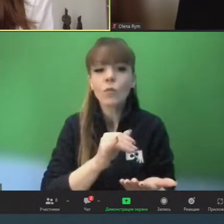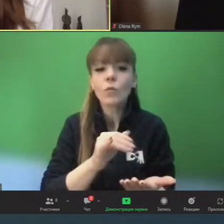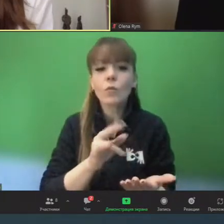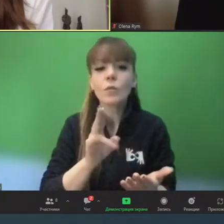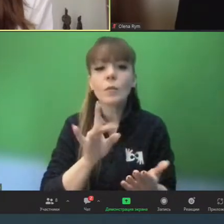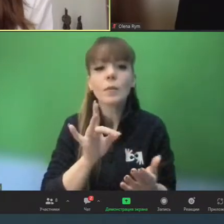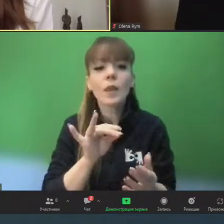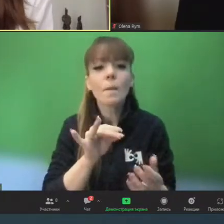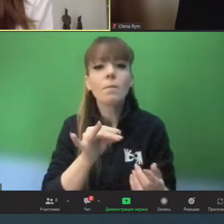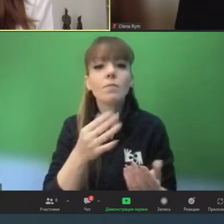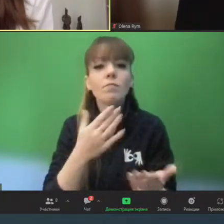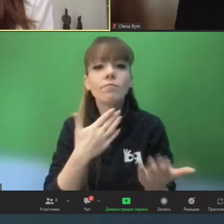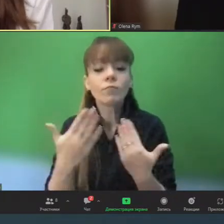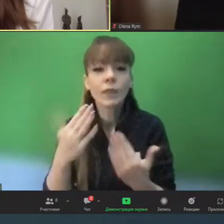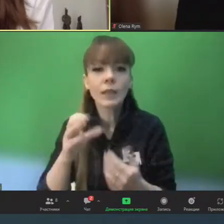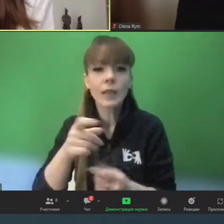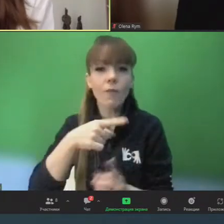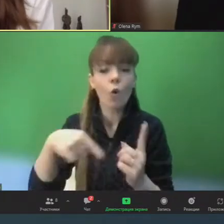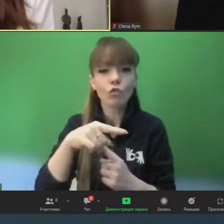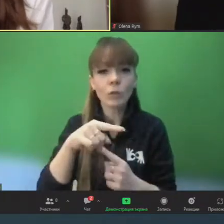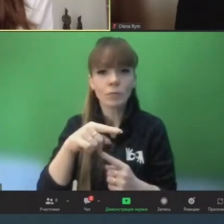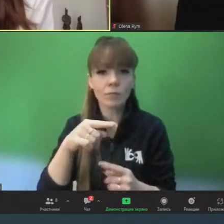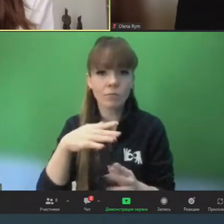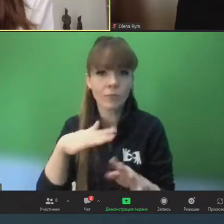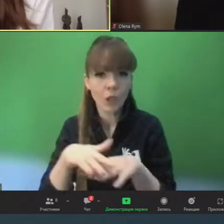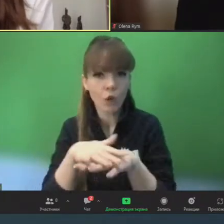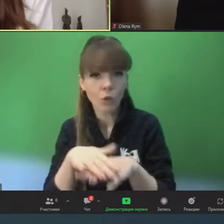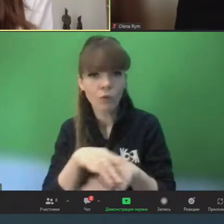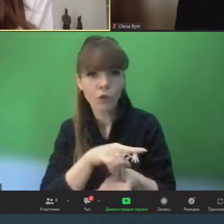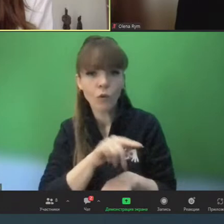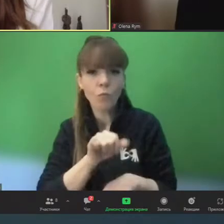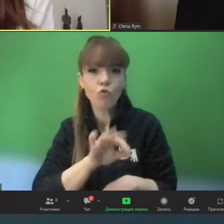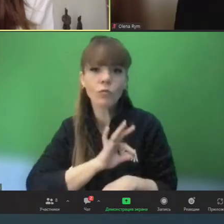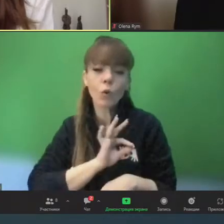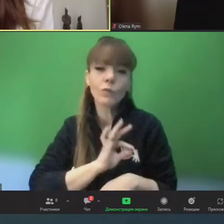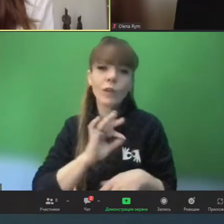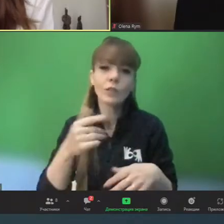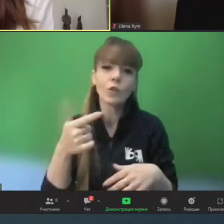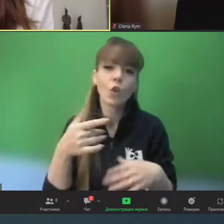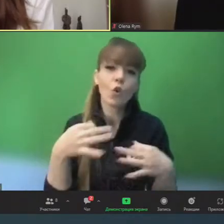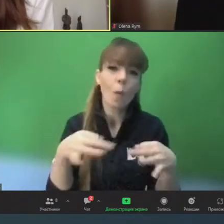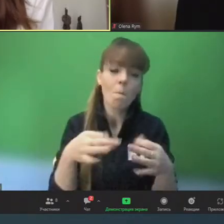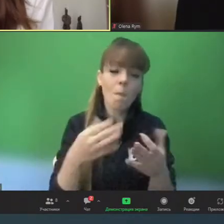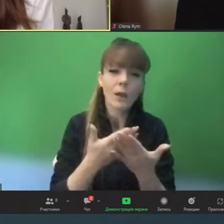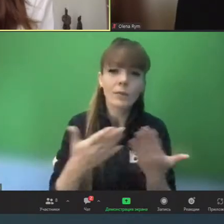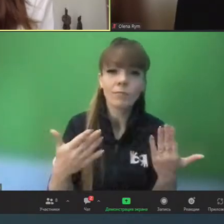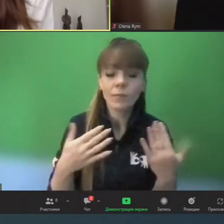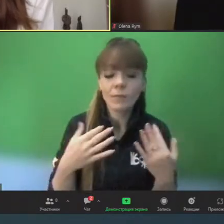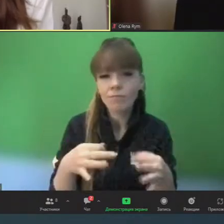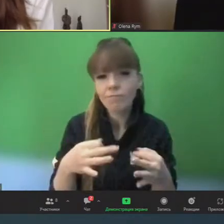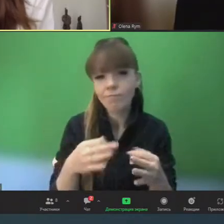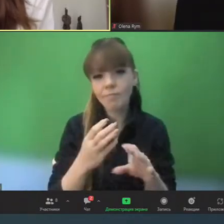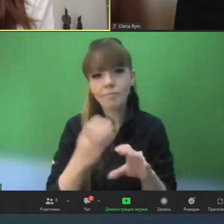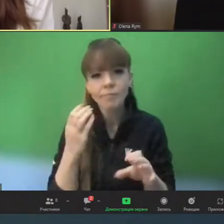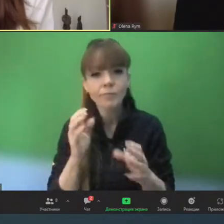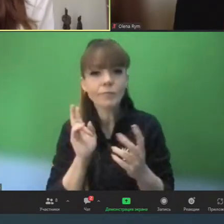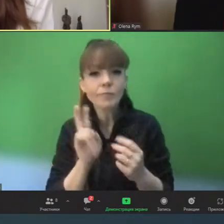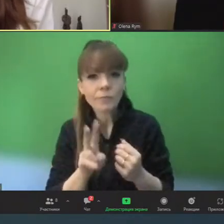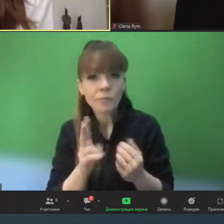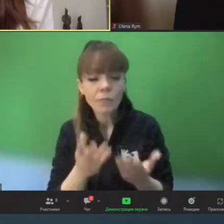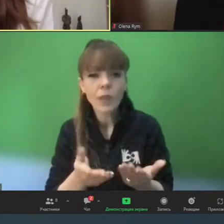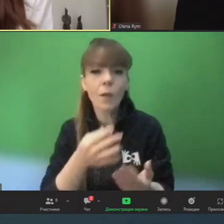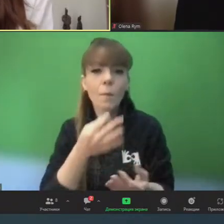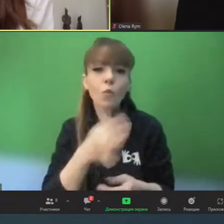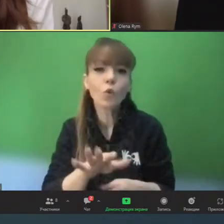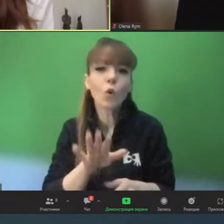society. People without disabilities are able to take advantage of the public